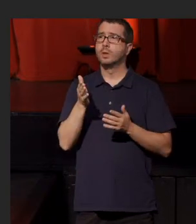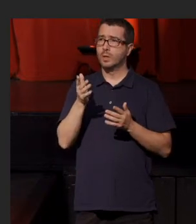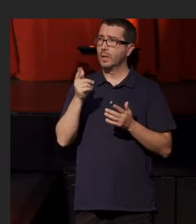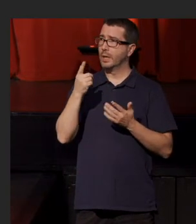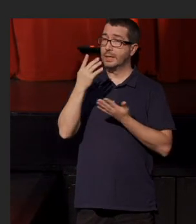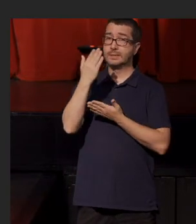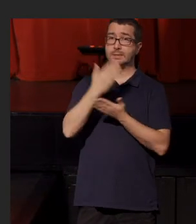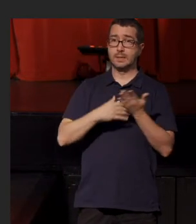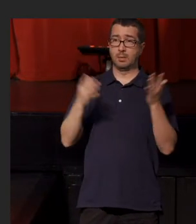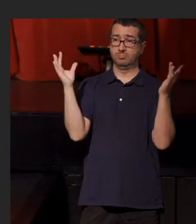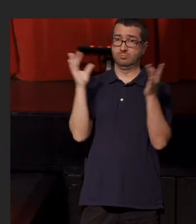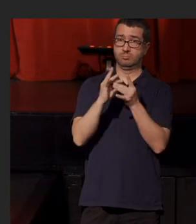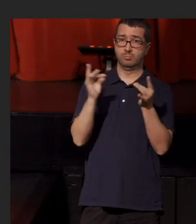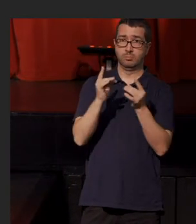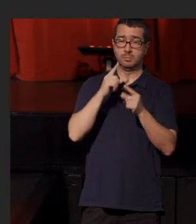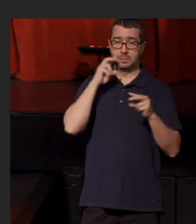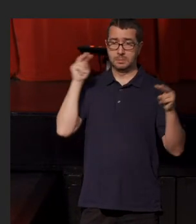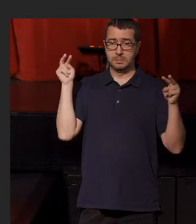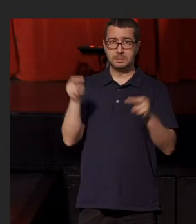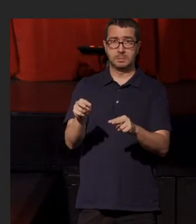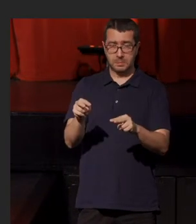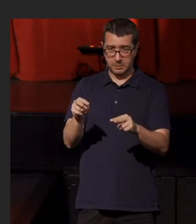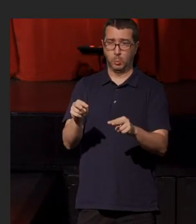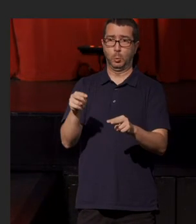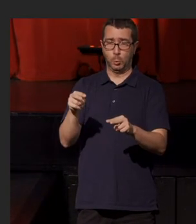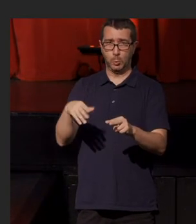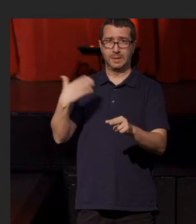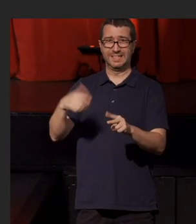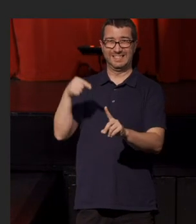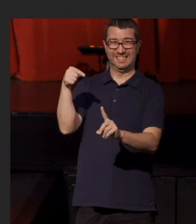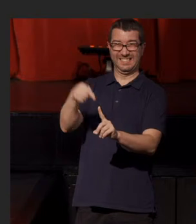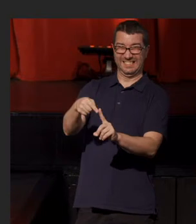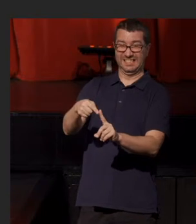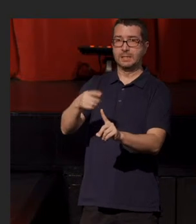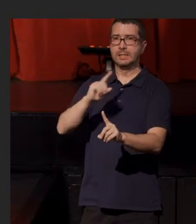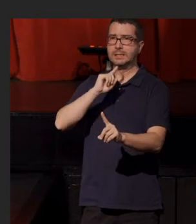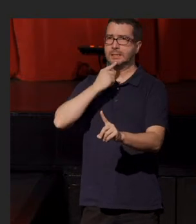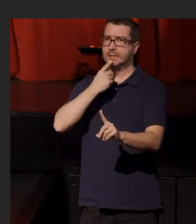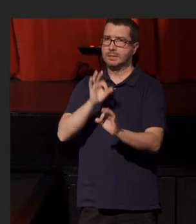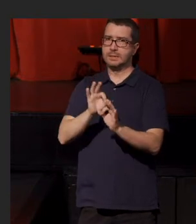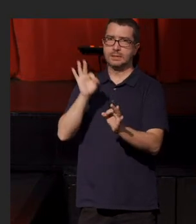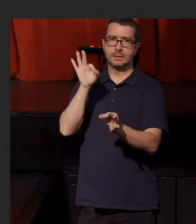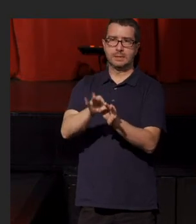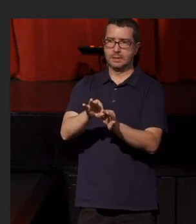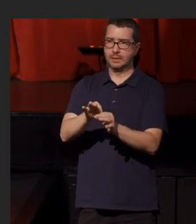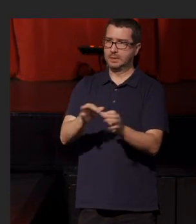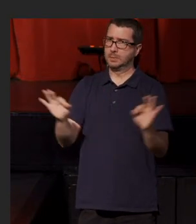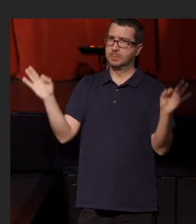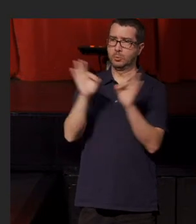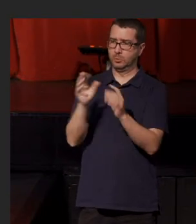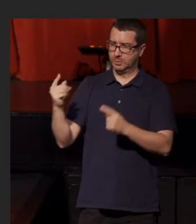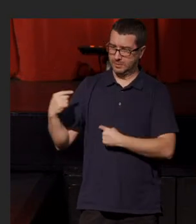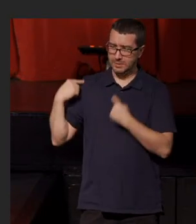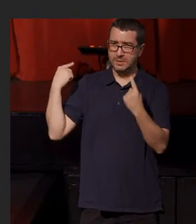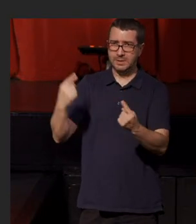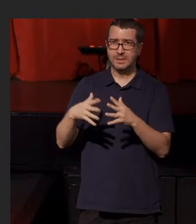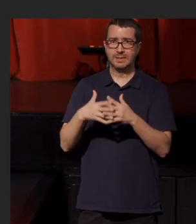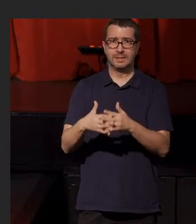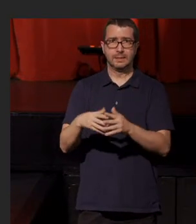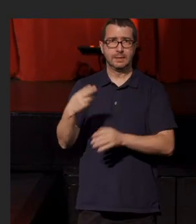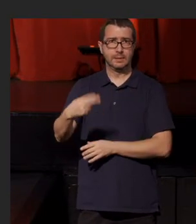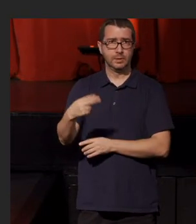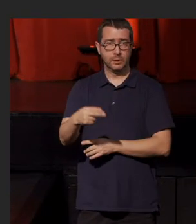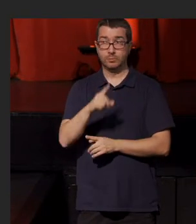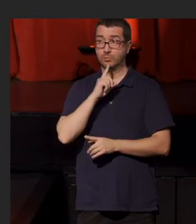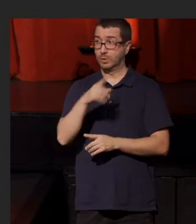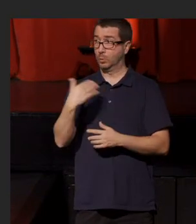as perhaps the most consequential election in U.S. history. And given its history, that's saying quite something. Some